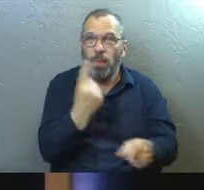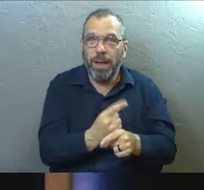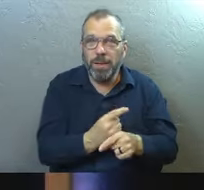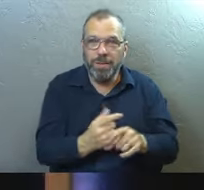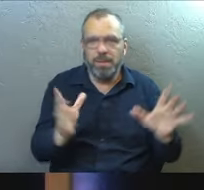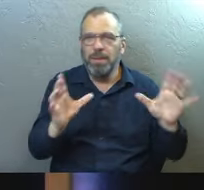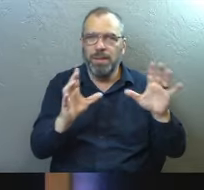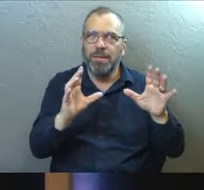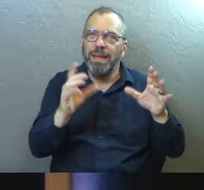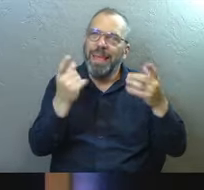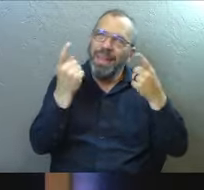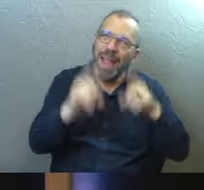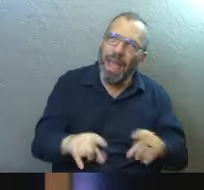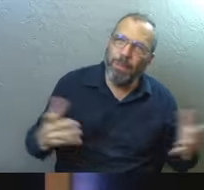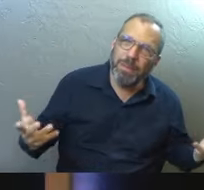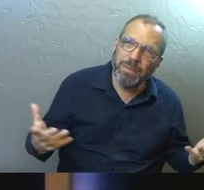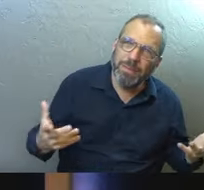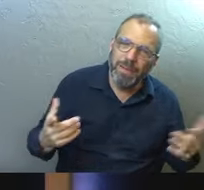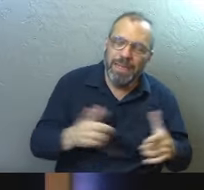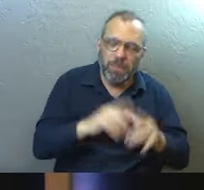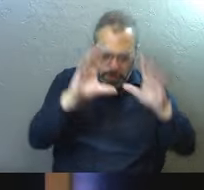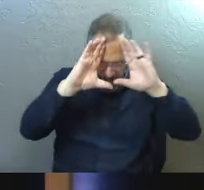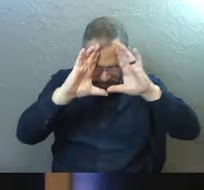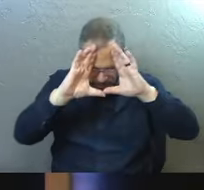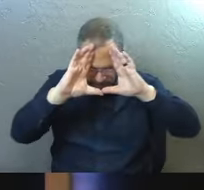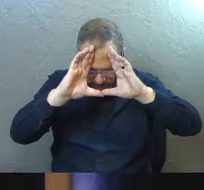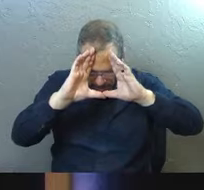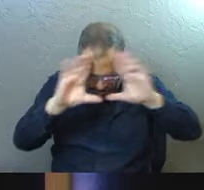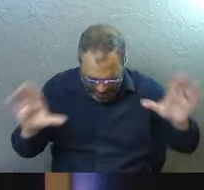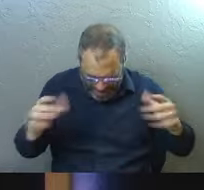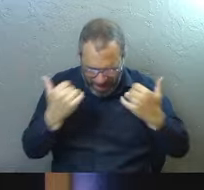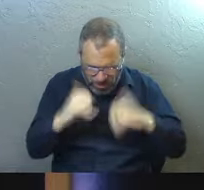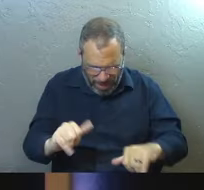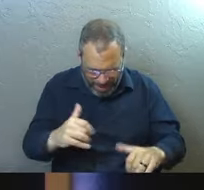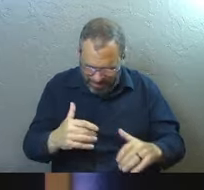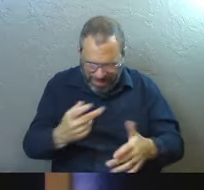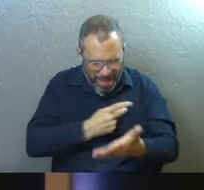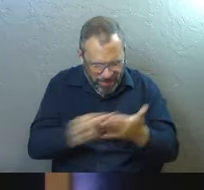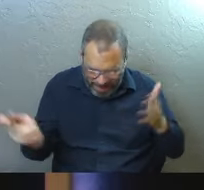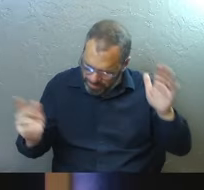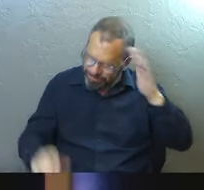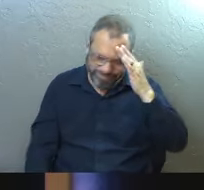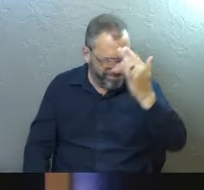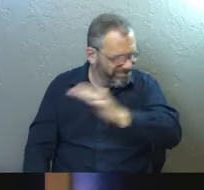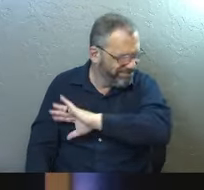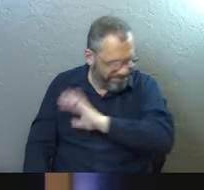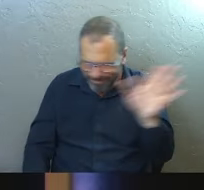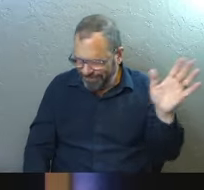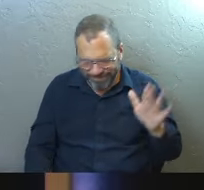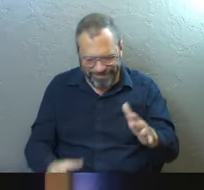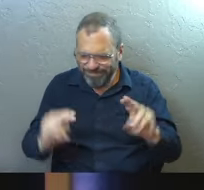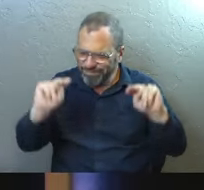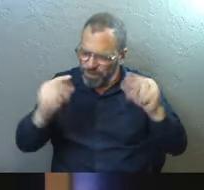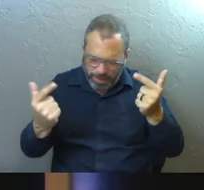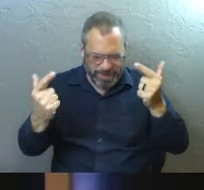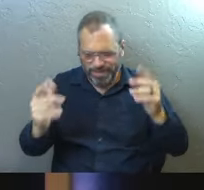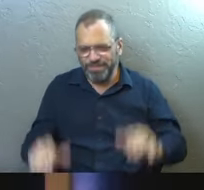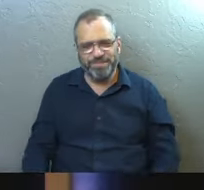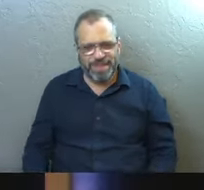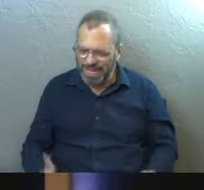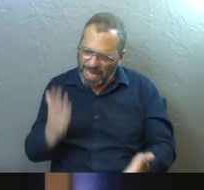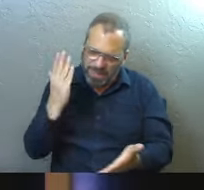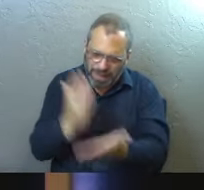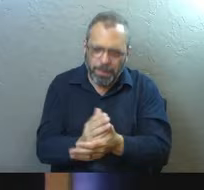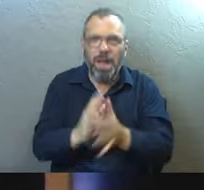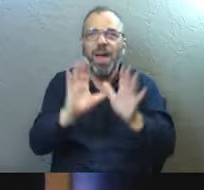right? That happens. And then what I do is go like, man, I tried and I'm not good at it. Right? And I don't do it